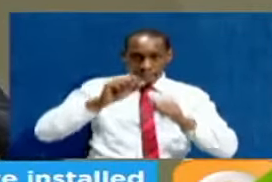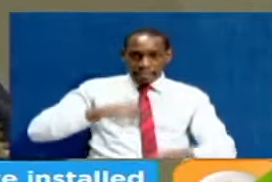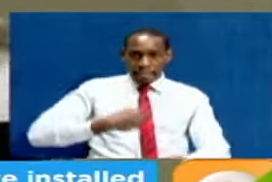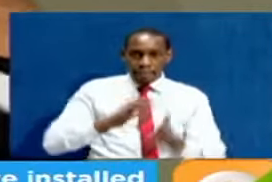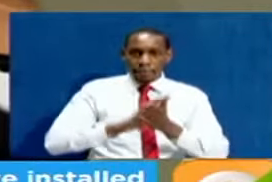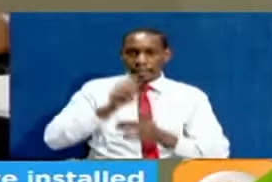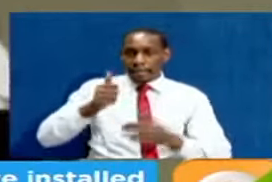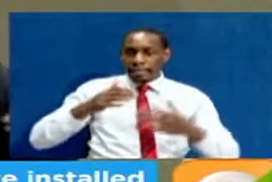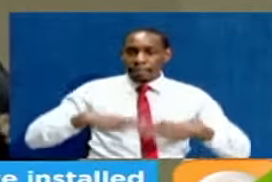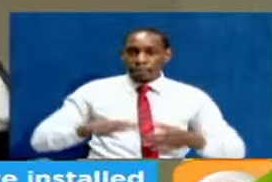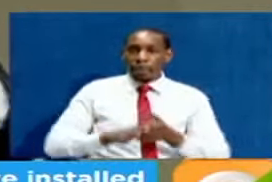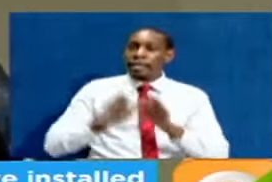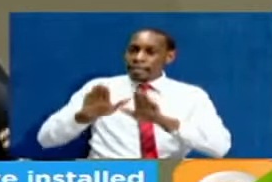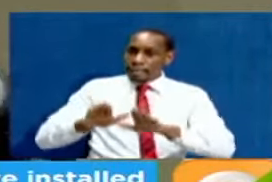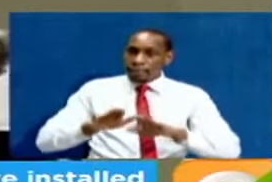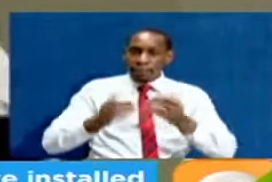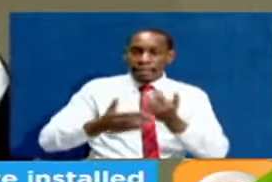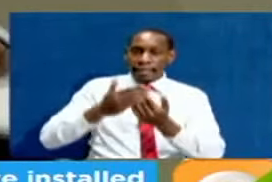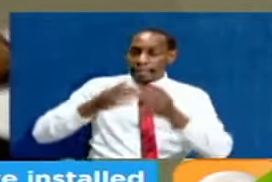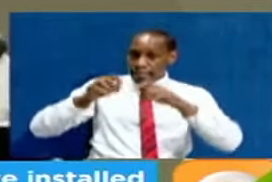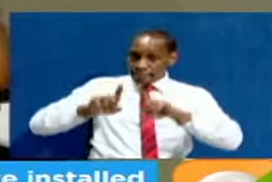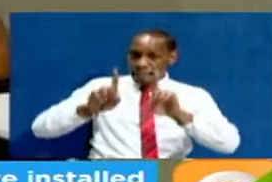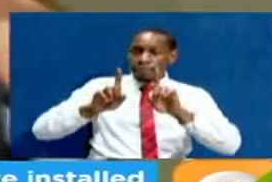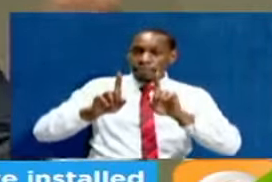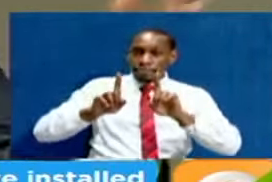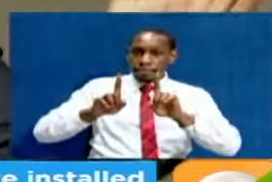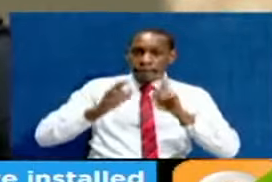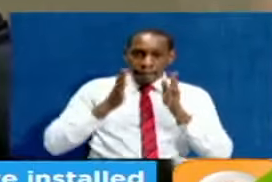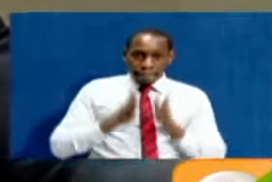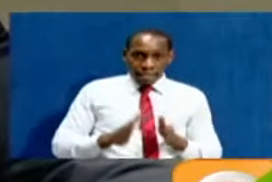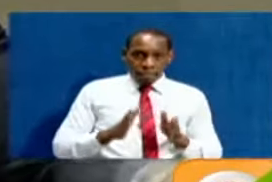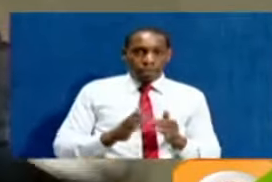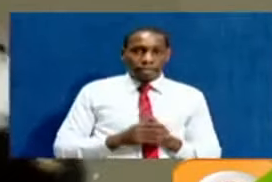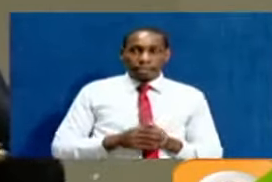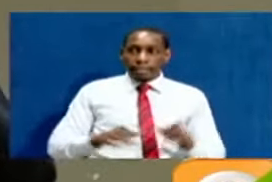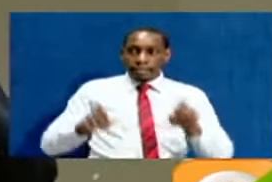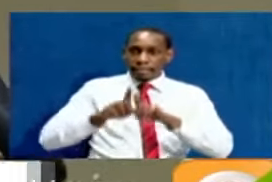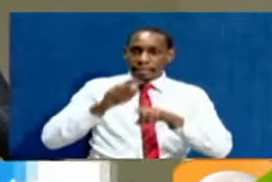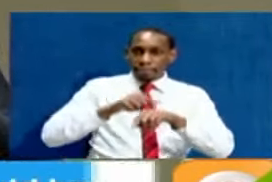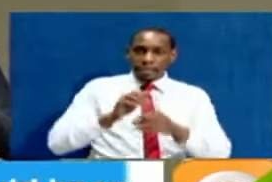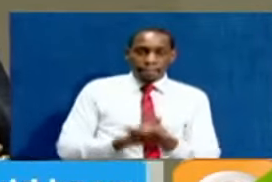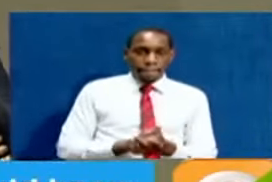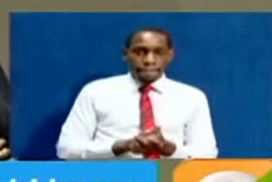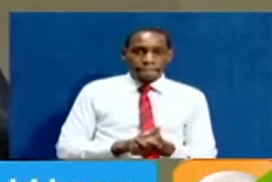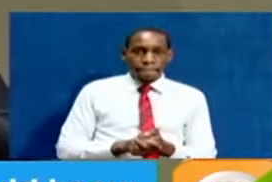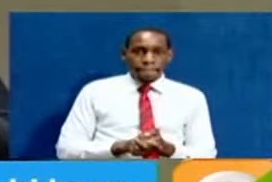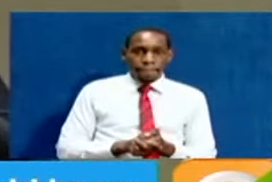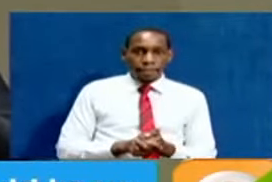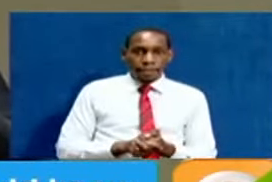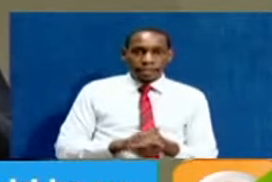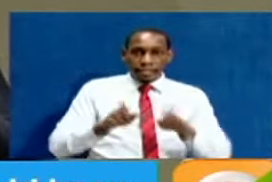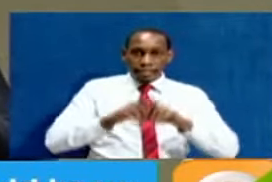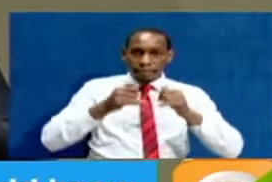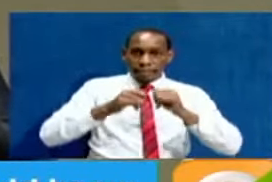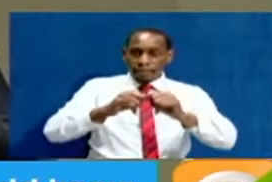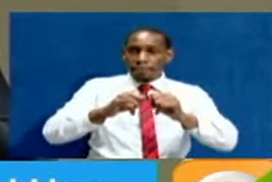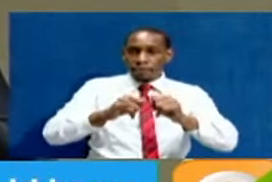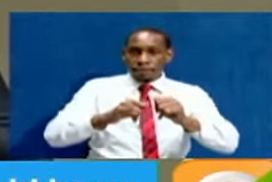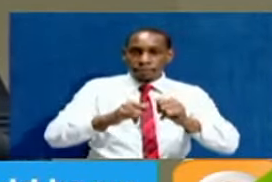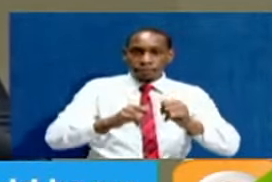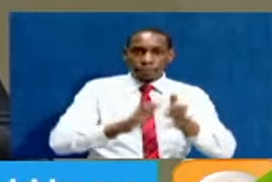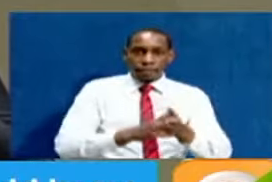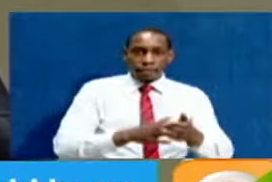everybody else, just take care of yourself, at a personal level. But at the same time, I hasten to add, even the implementation of the